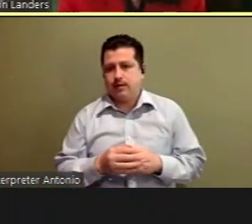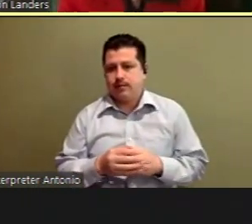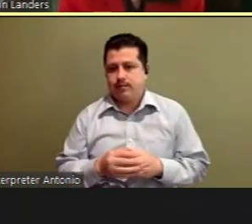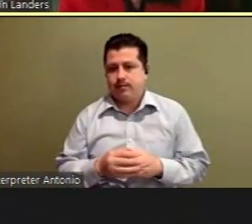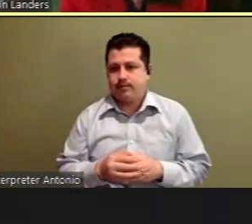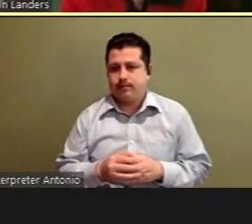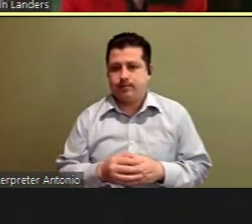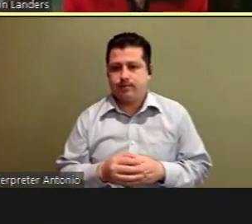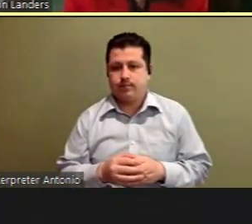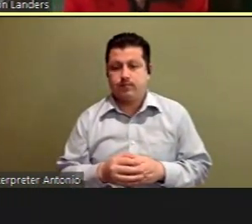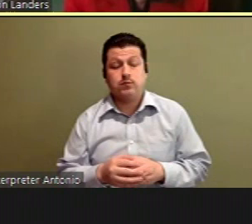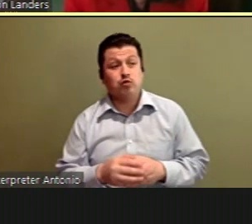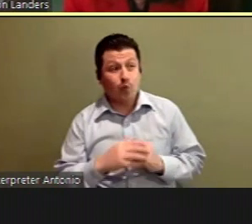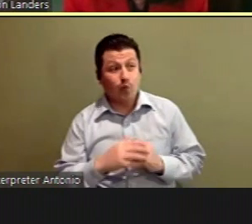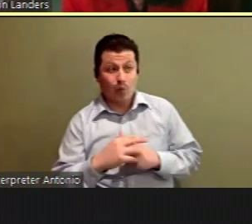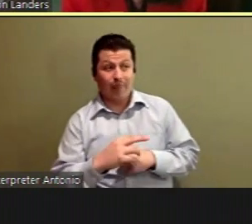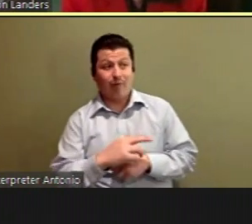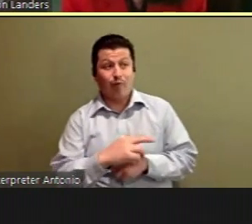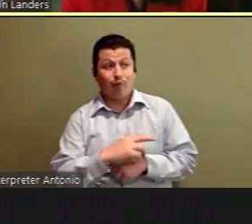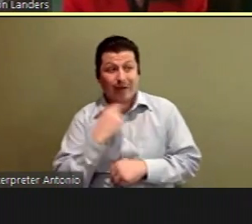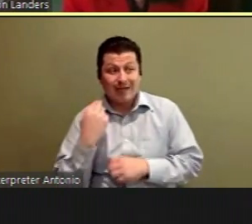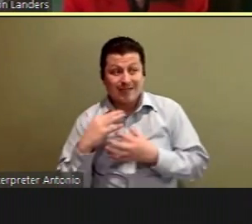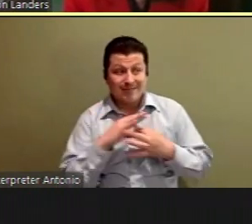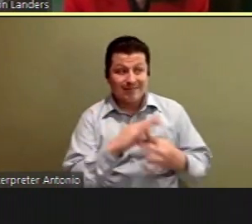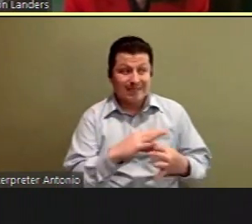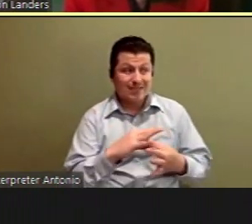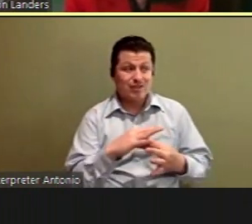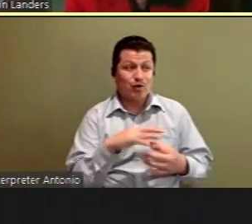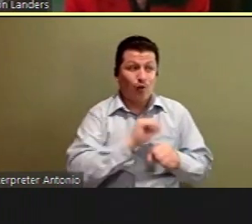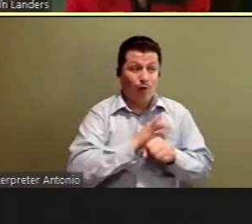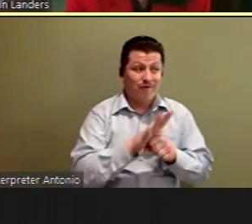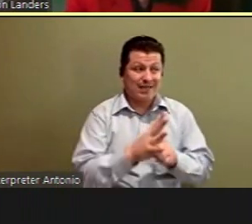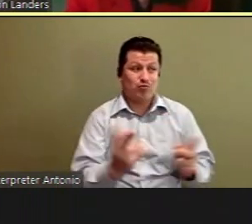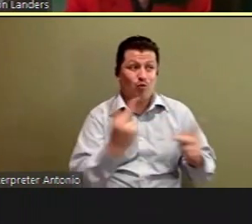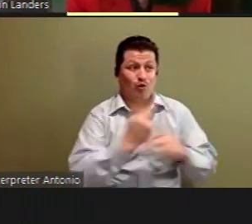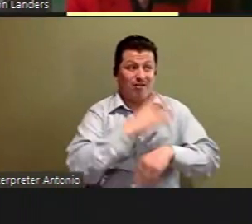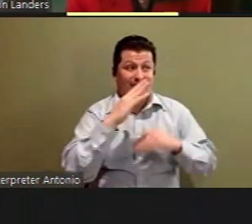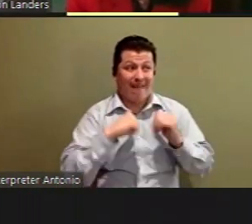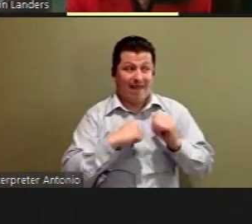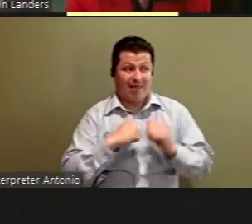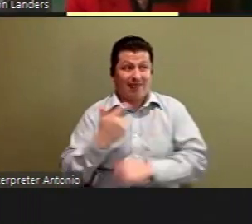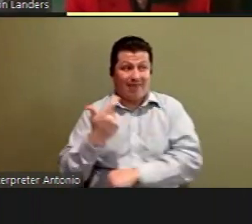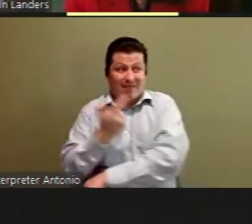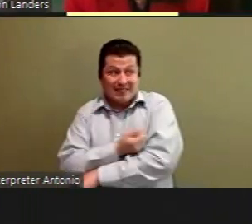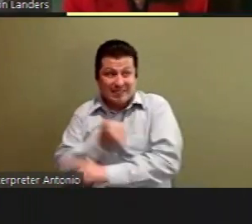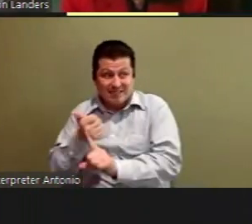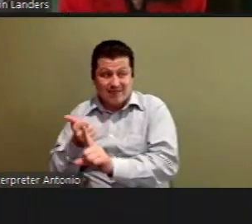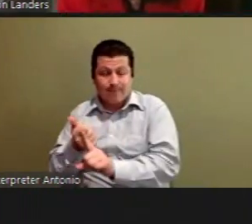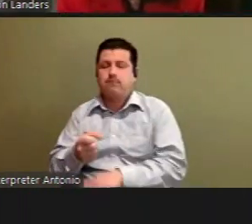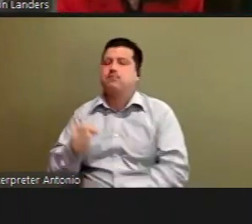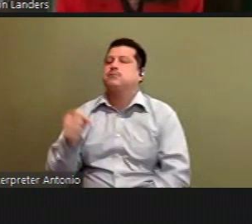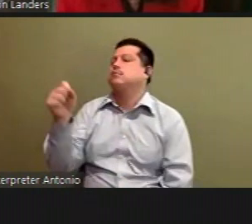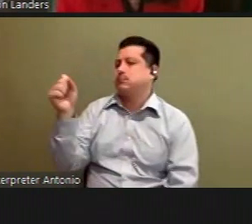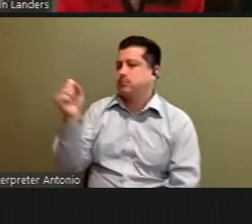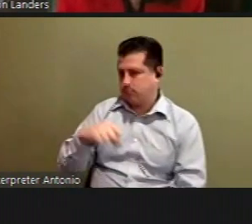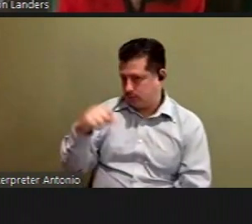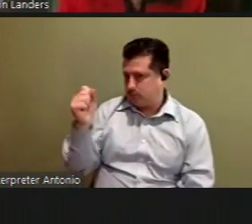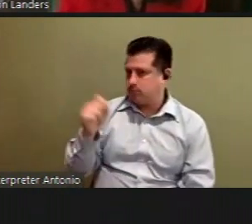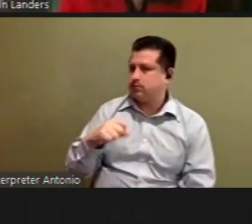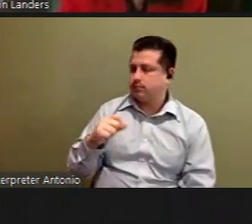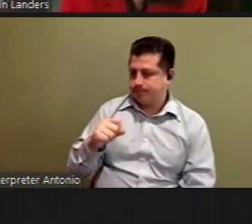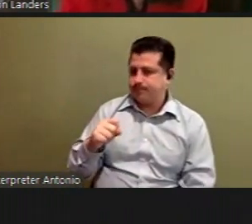the risks related to COVID are more significant than the definitely outweigh the risks associated with the